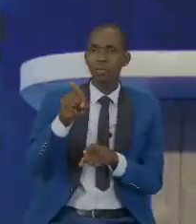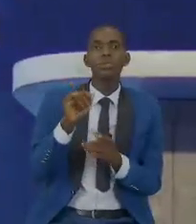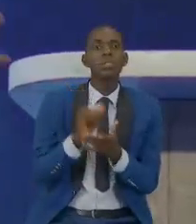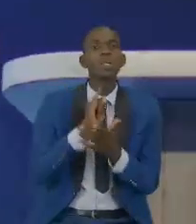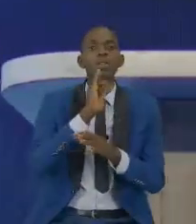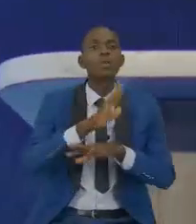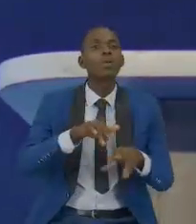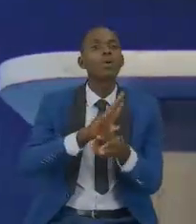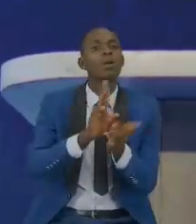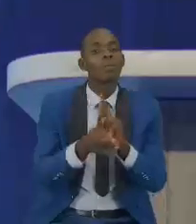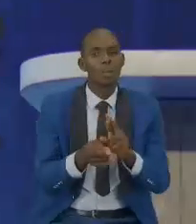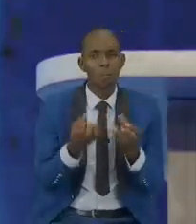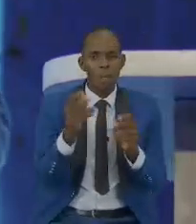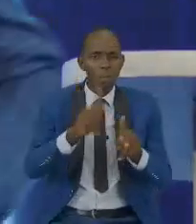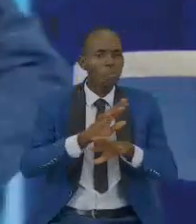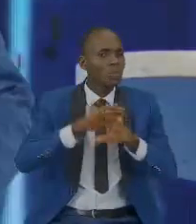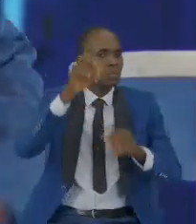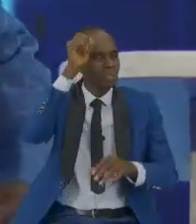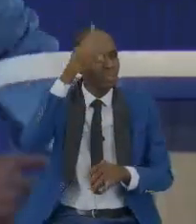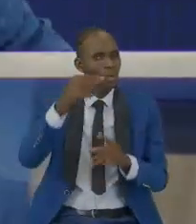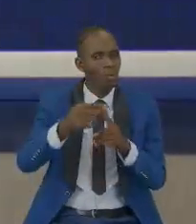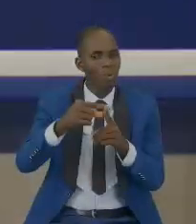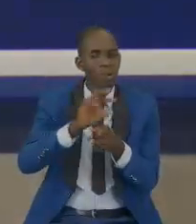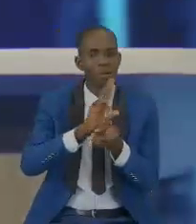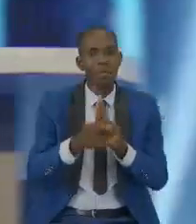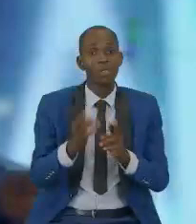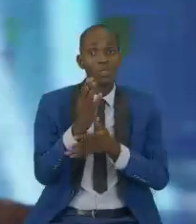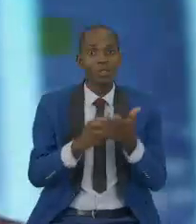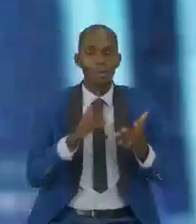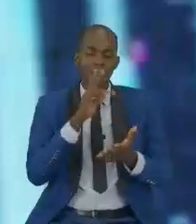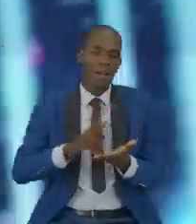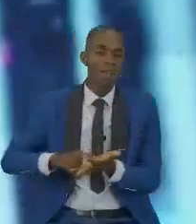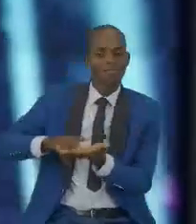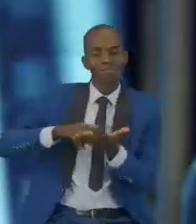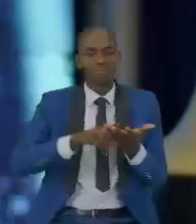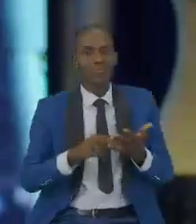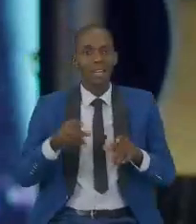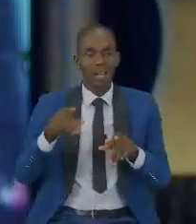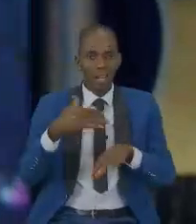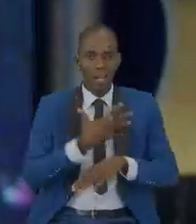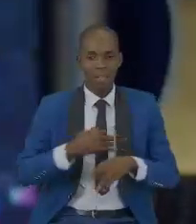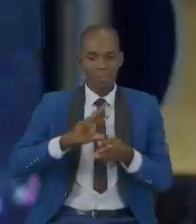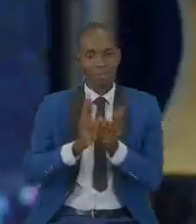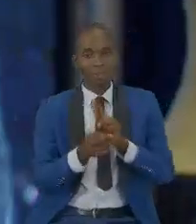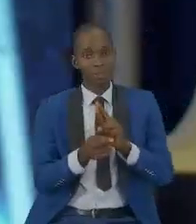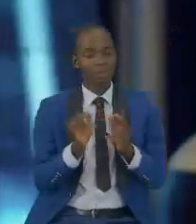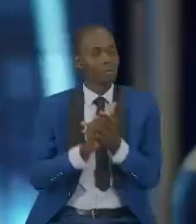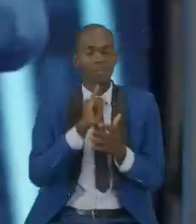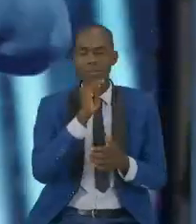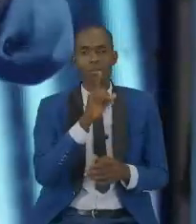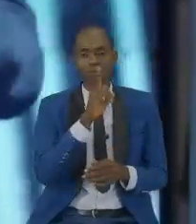Many people don't understand repentance. They are dancing, I'm repenting. That's no repentance. They